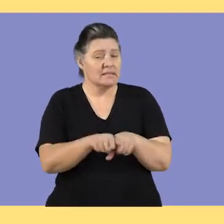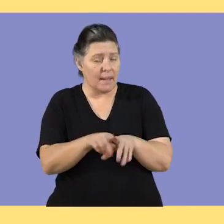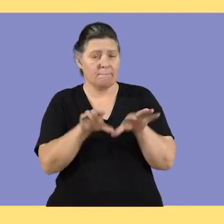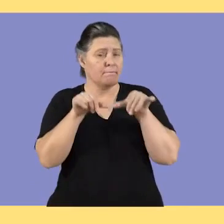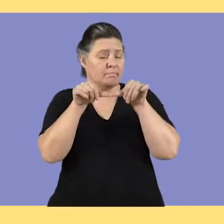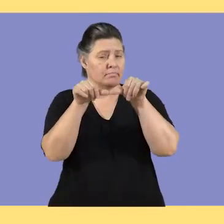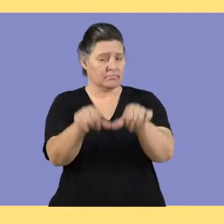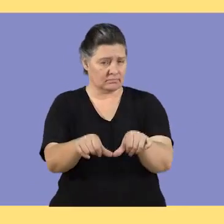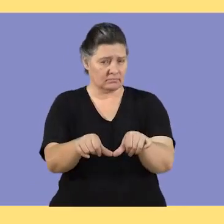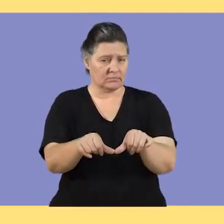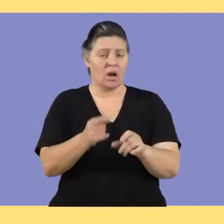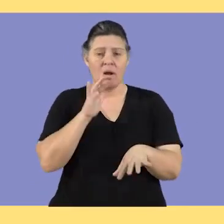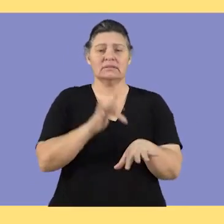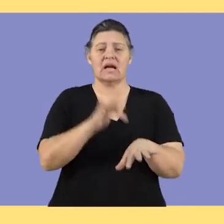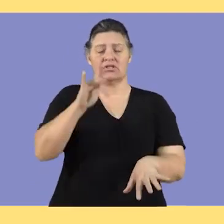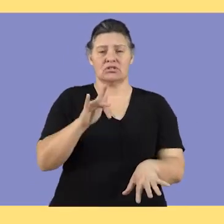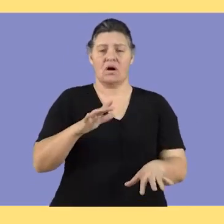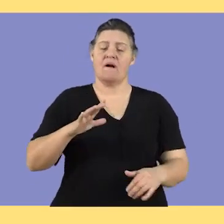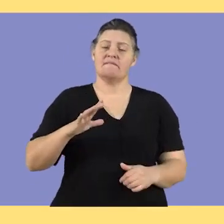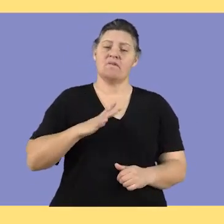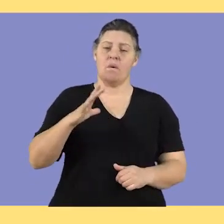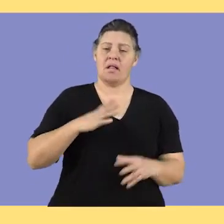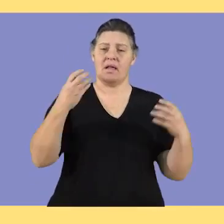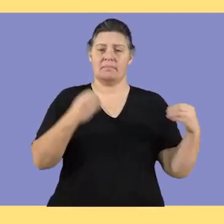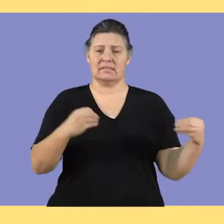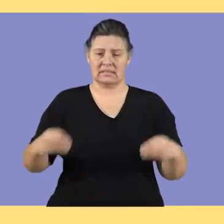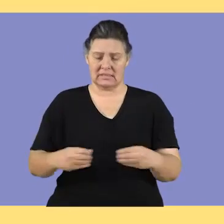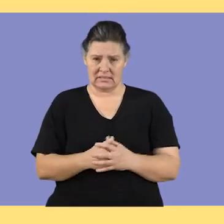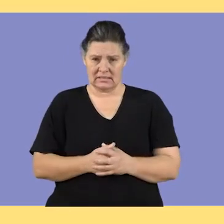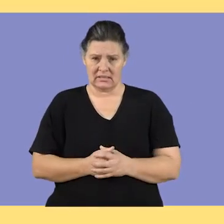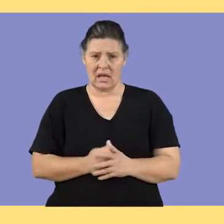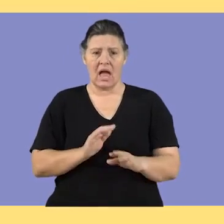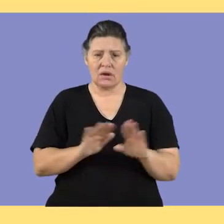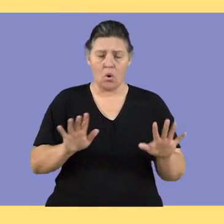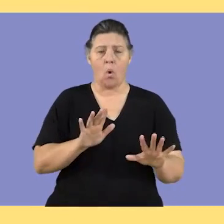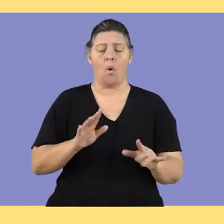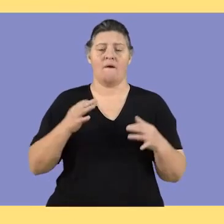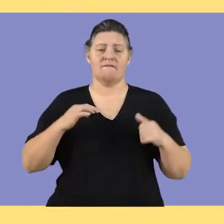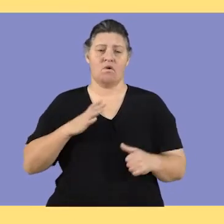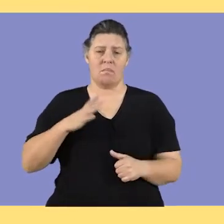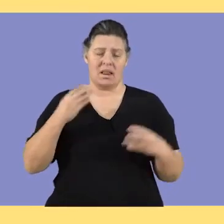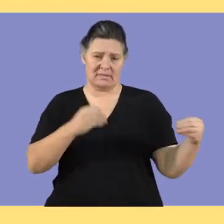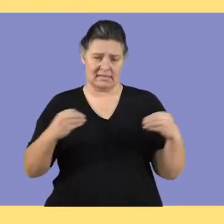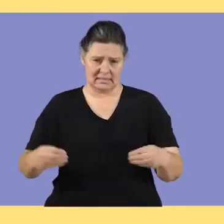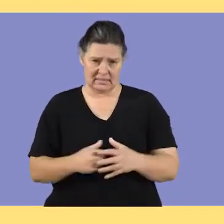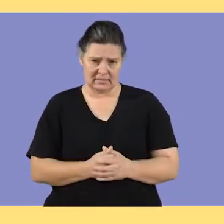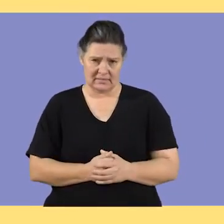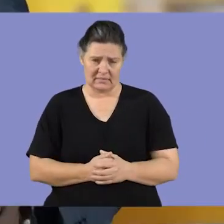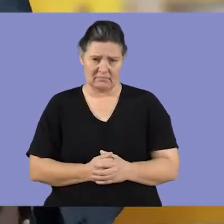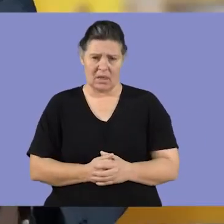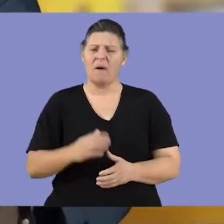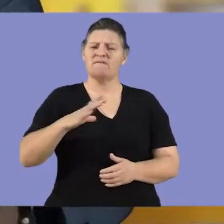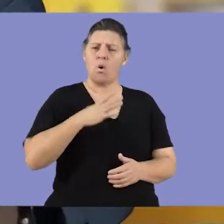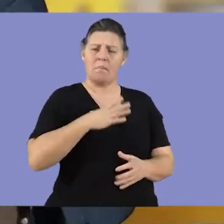I'm continuing now, I'm going to touch on what we call formal businesses and informal businesses. Let me start off